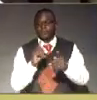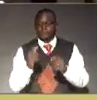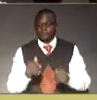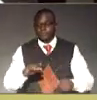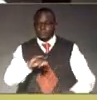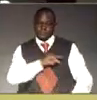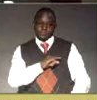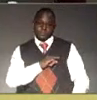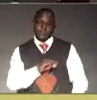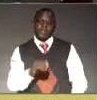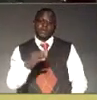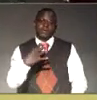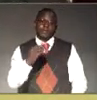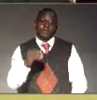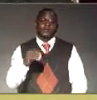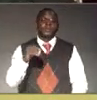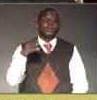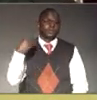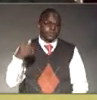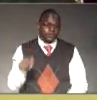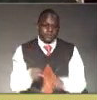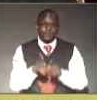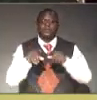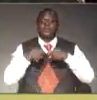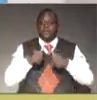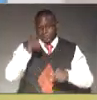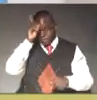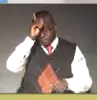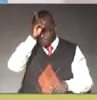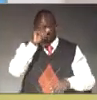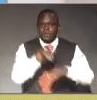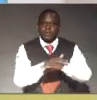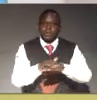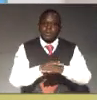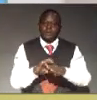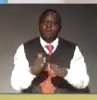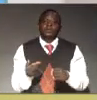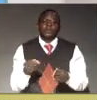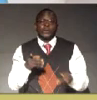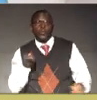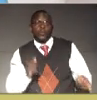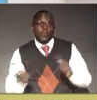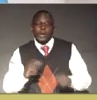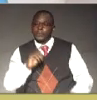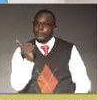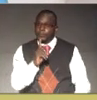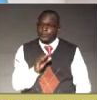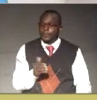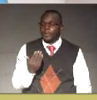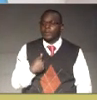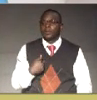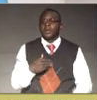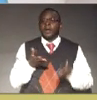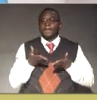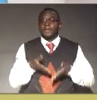bags $1,500 will also honor the Kabakar of Buganda, a renowned squash player with a belated birthday